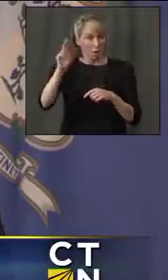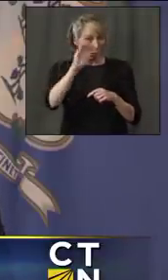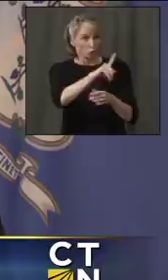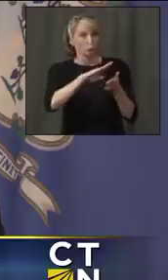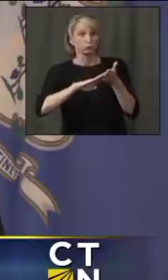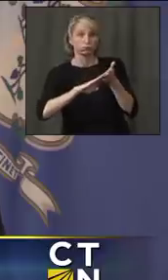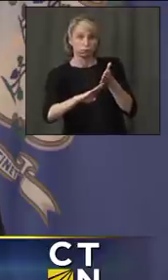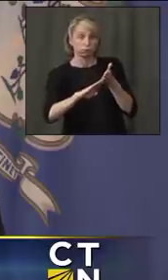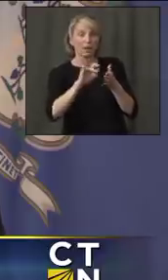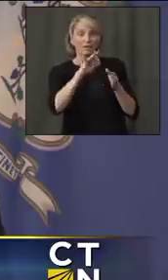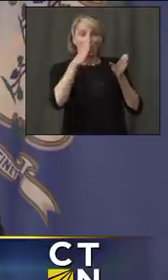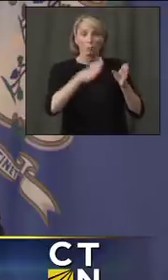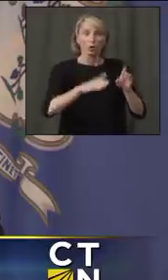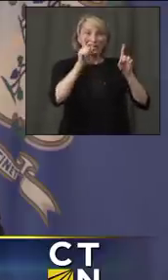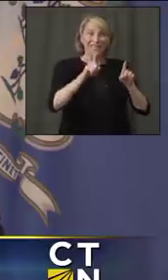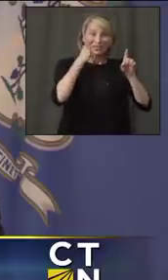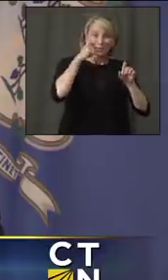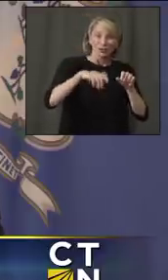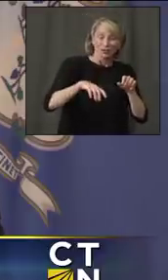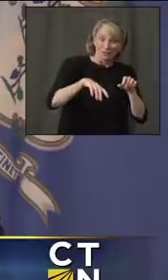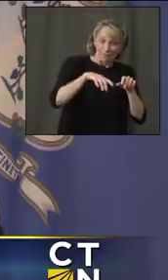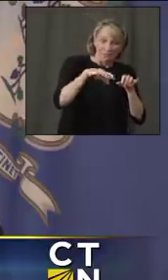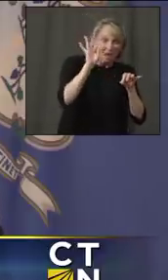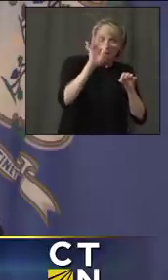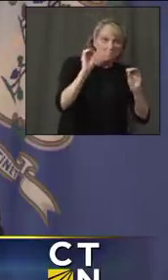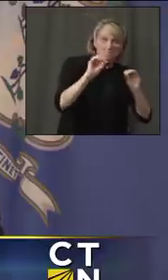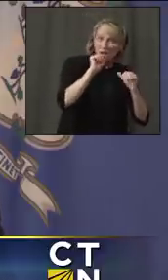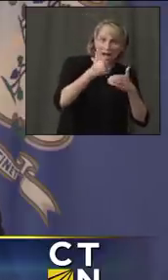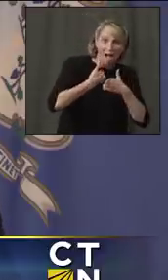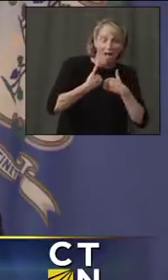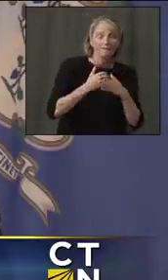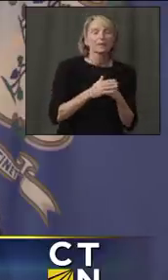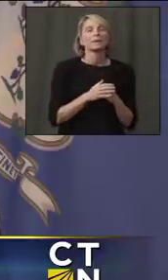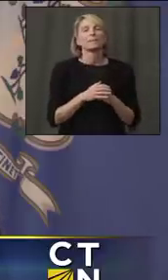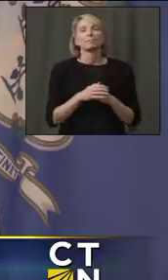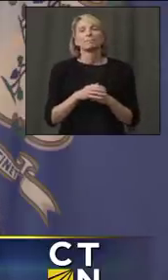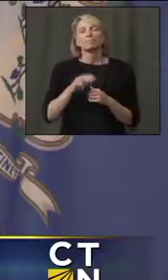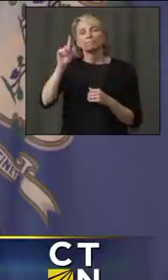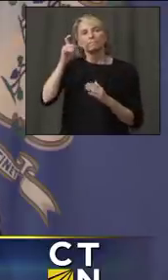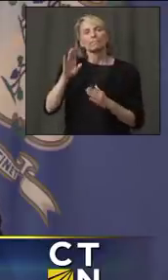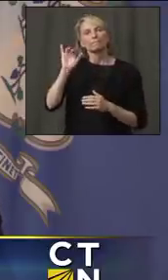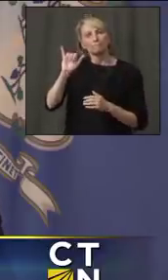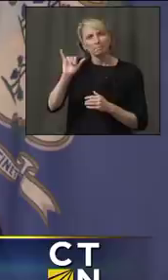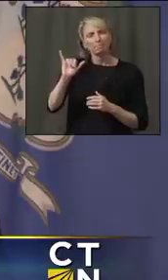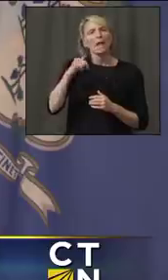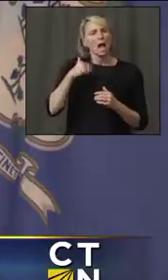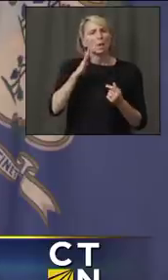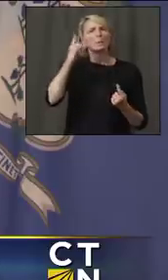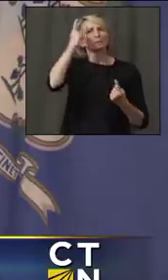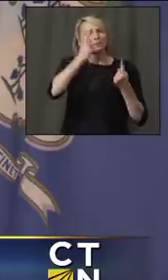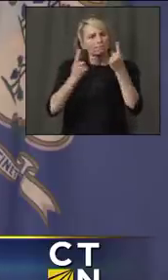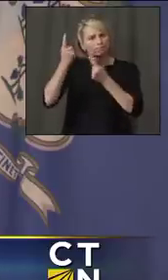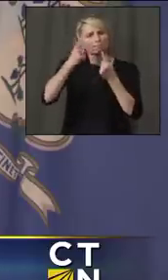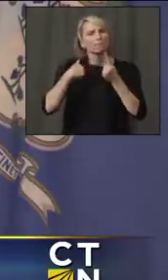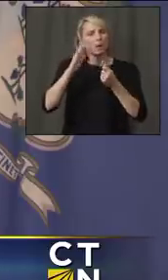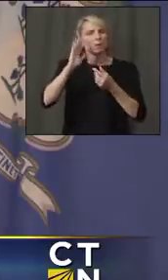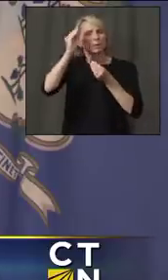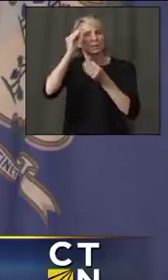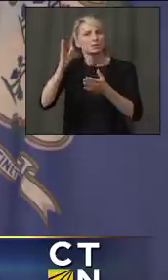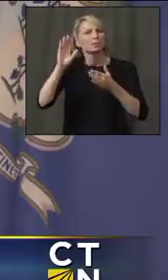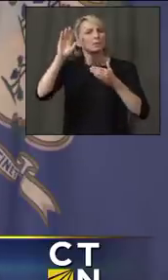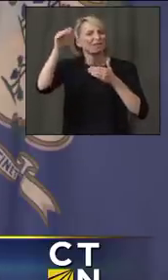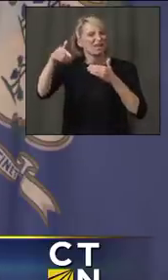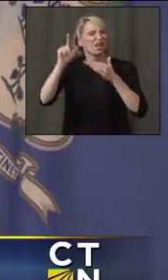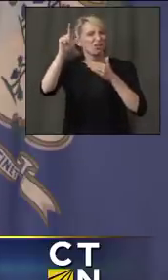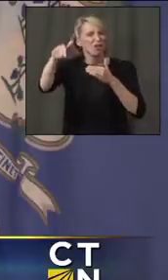It makes a certain amount of sense for me, especially those essential workers who are already sort of exempt from the quarantine because they got to come up